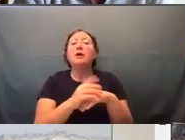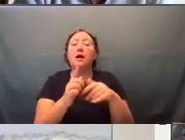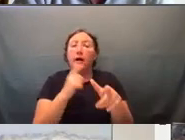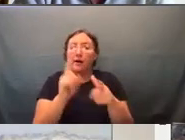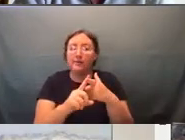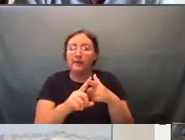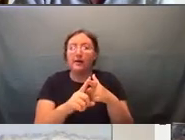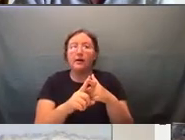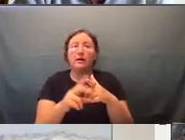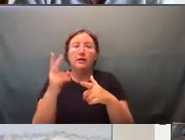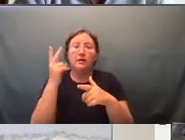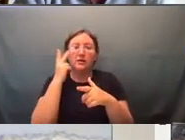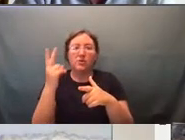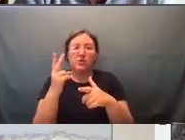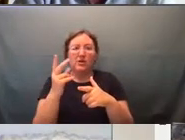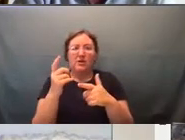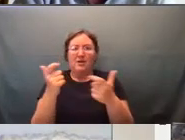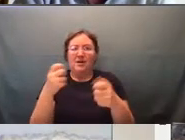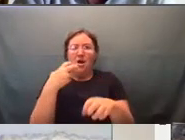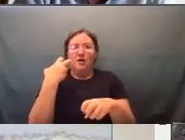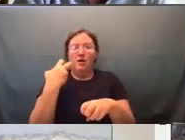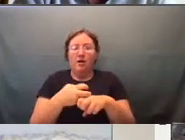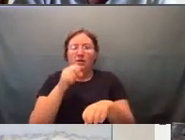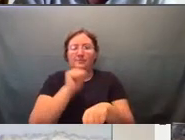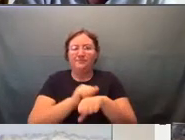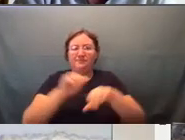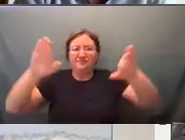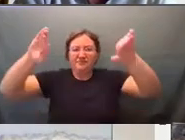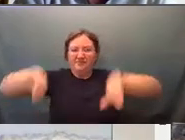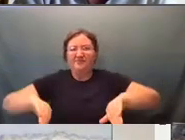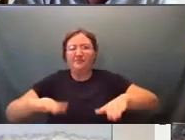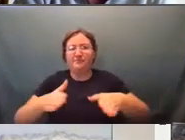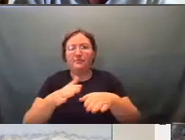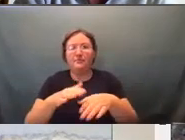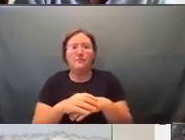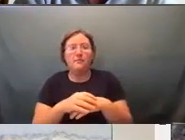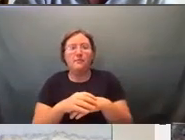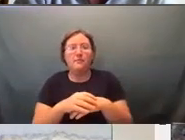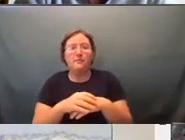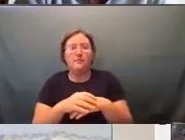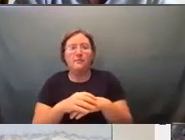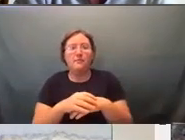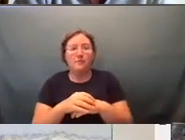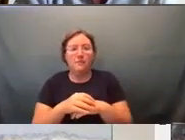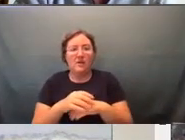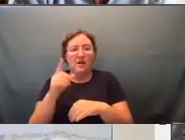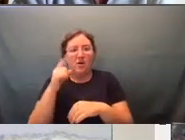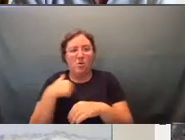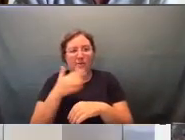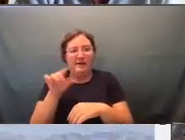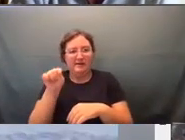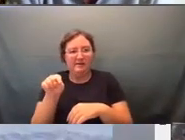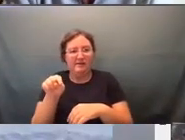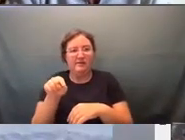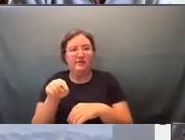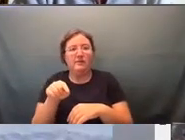these sweeping granite structures. And we are right about on here. I think we're right on here in this little tiny